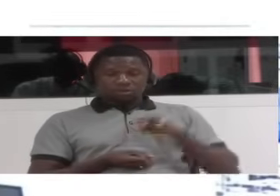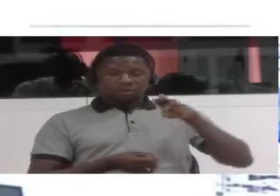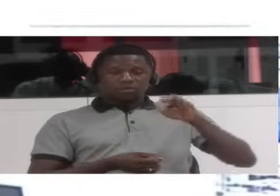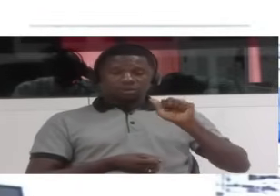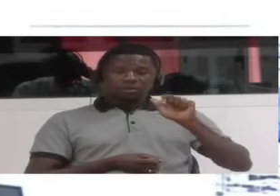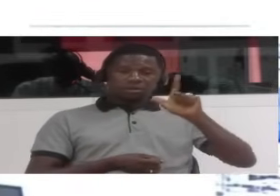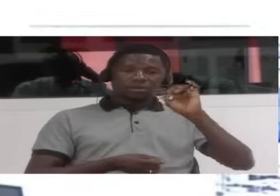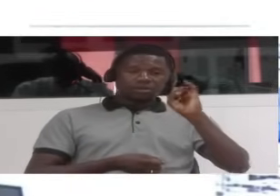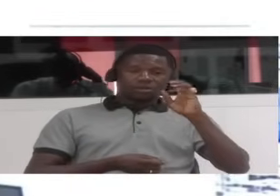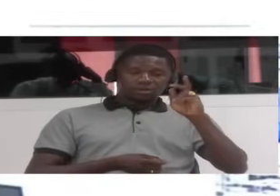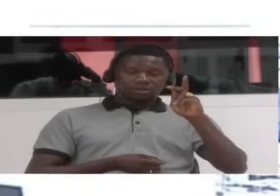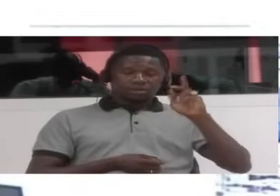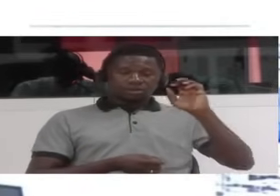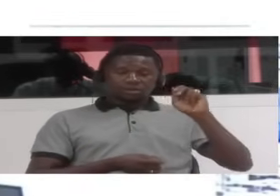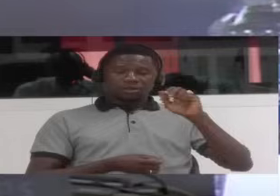What if I tell you